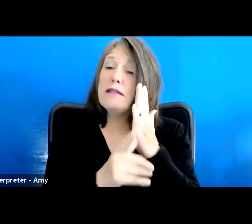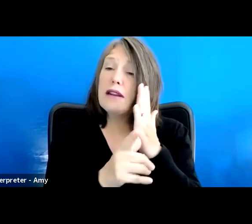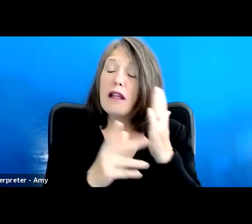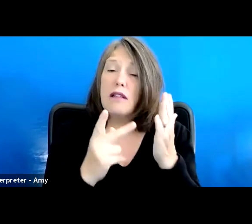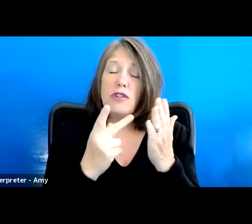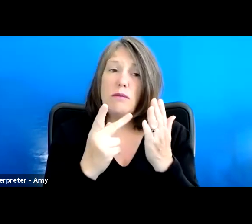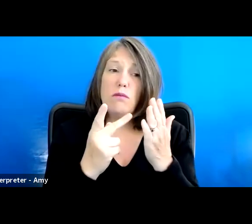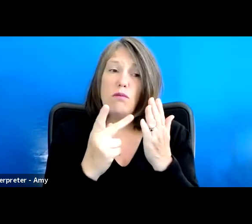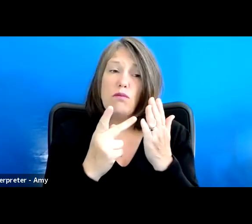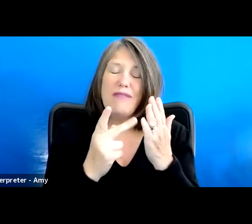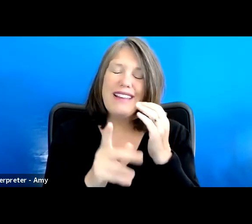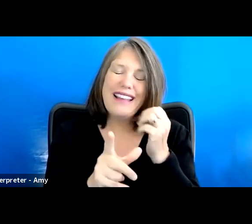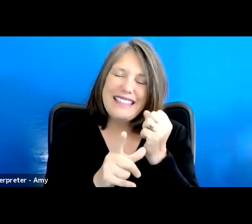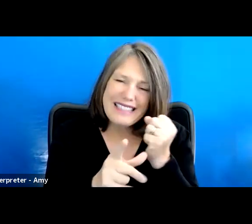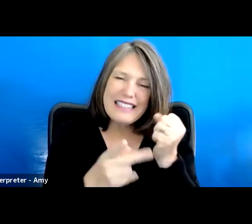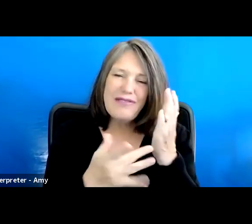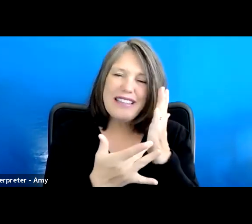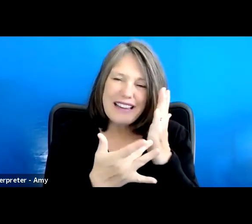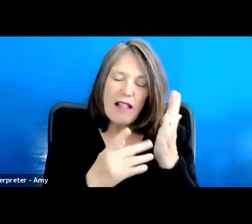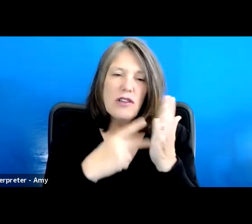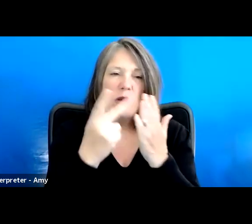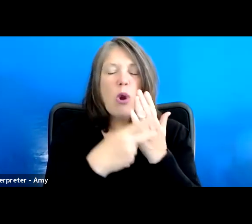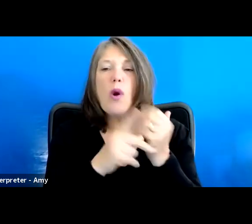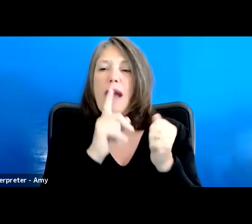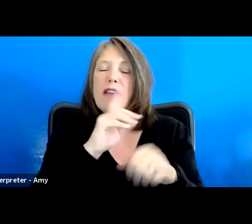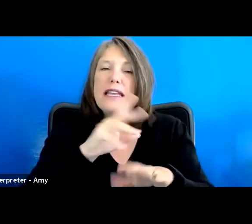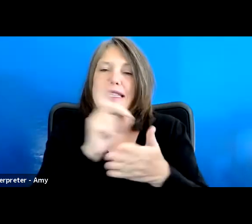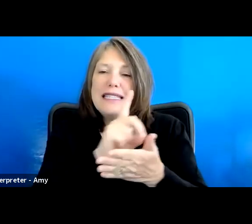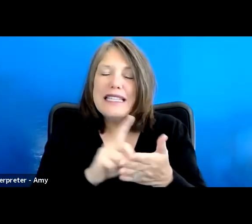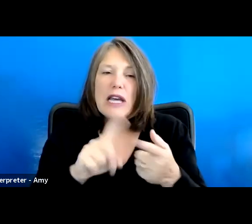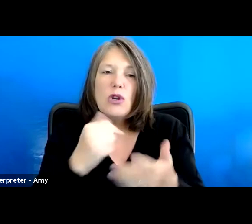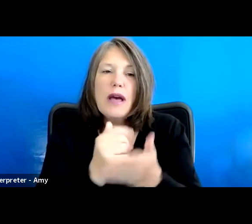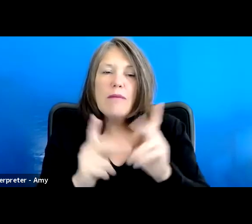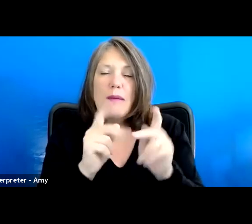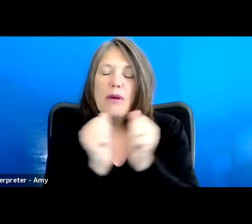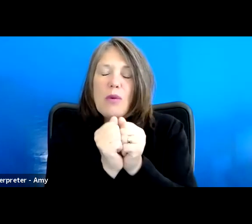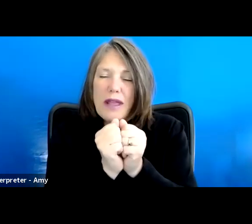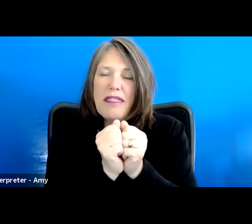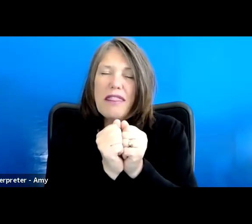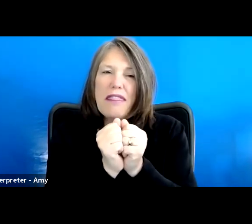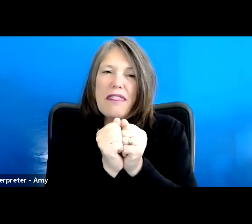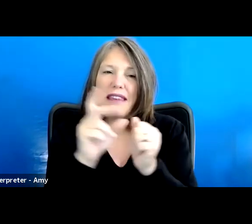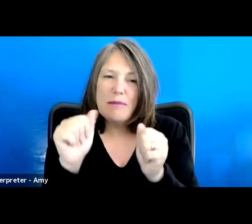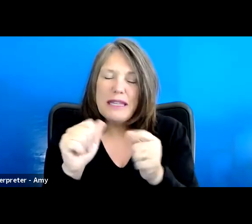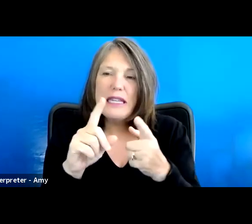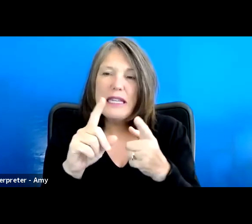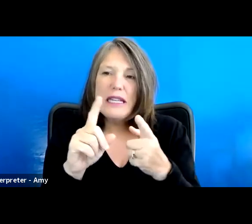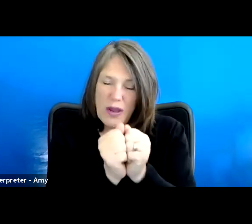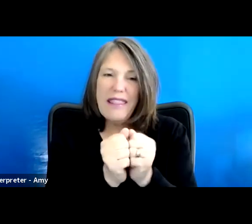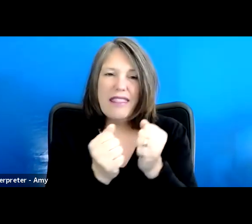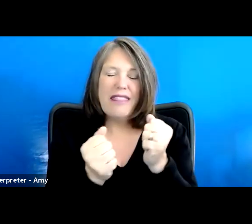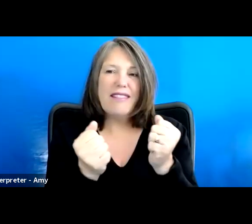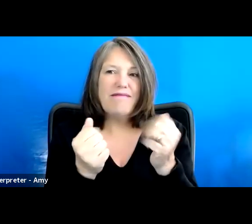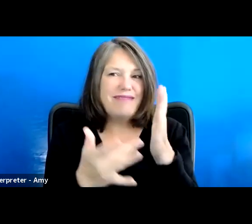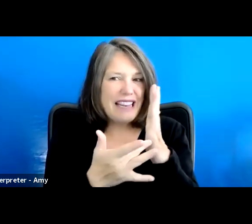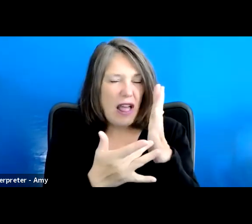program is designed to temporarily equip persons with disabilities with assistive technology. The intention here is that